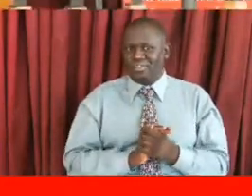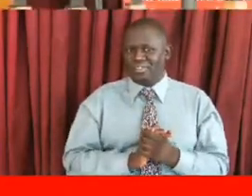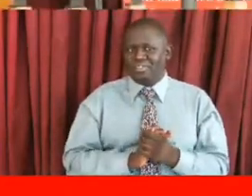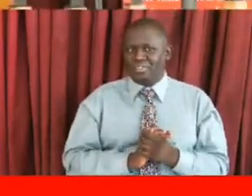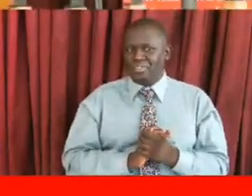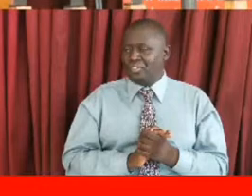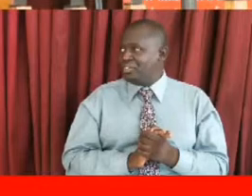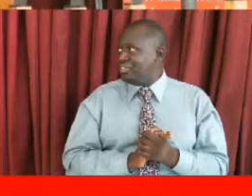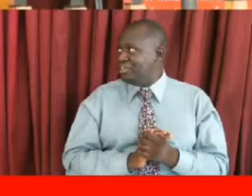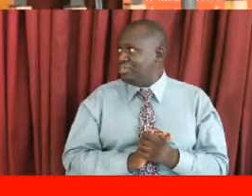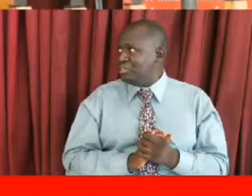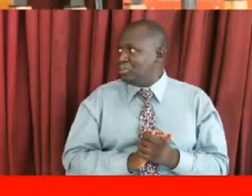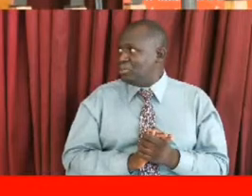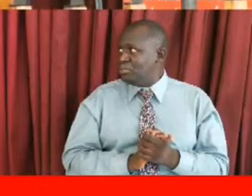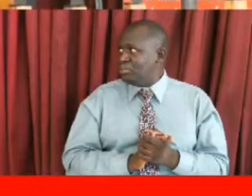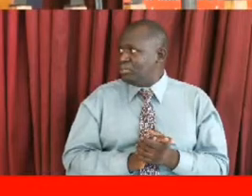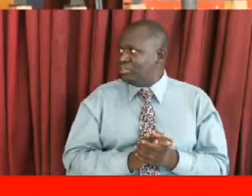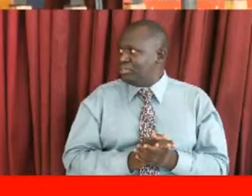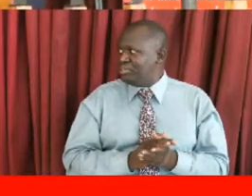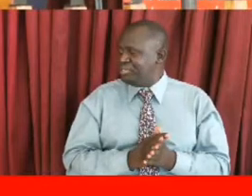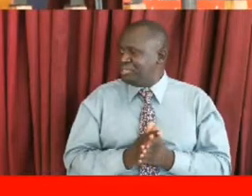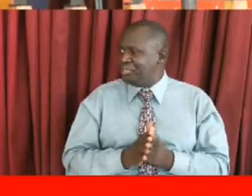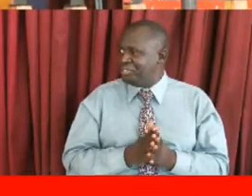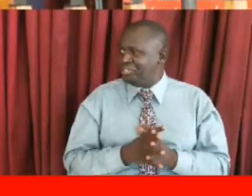amen amen